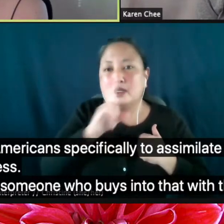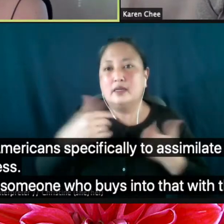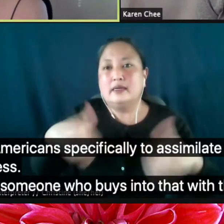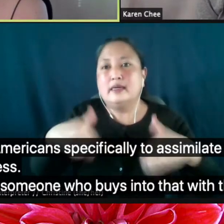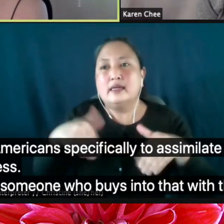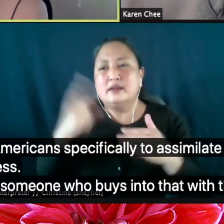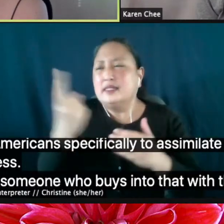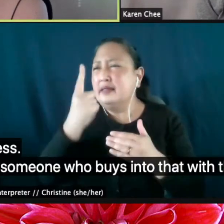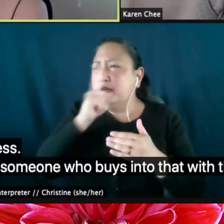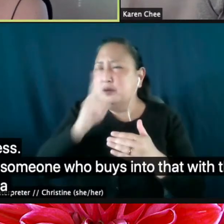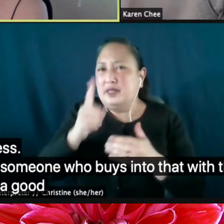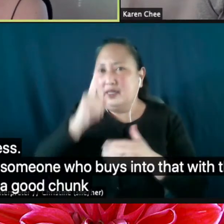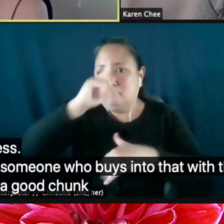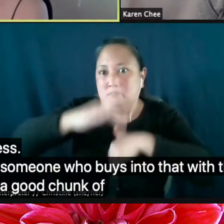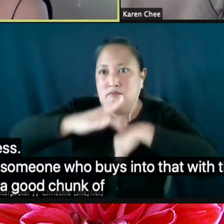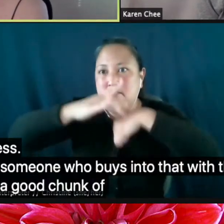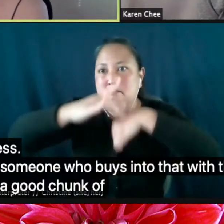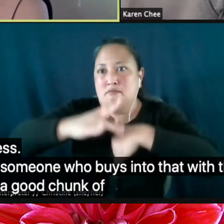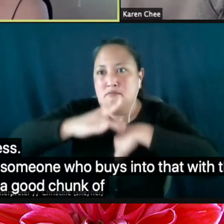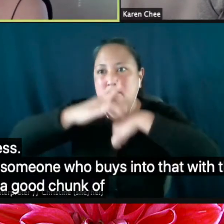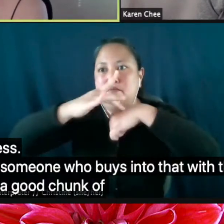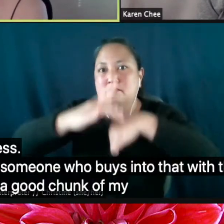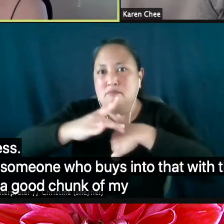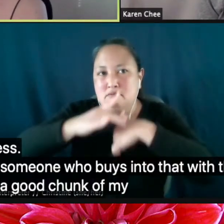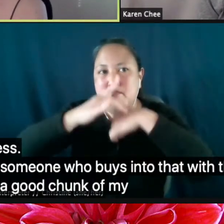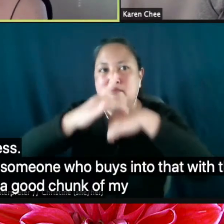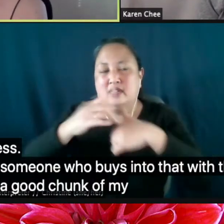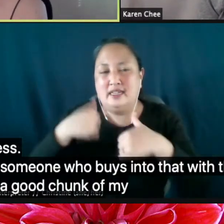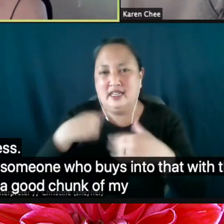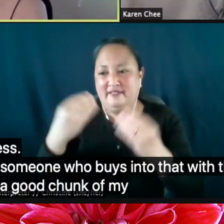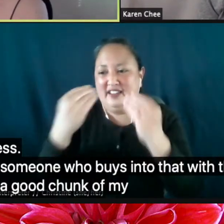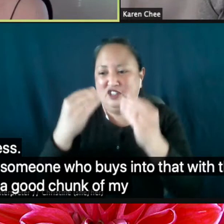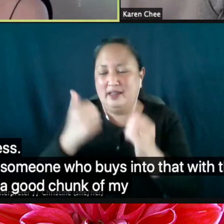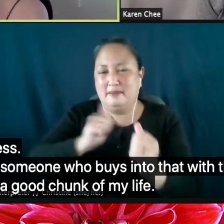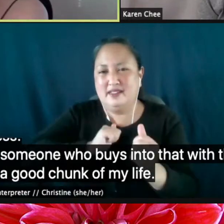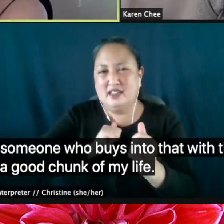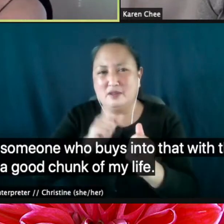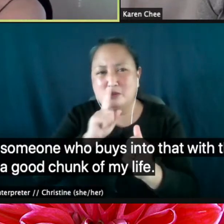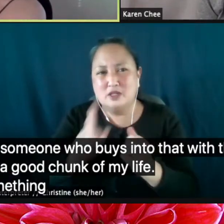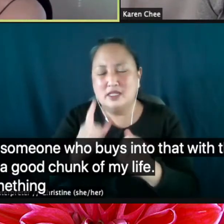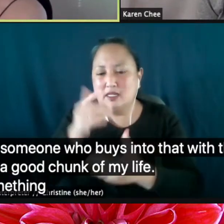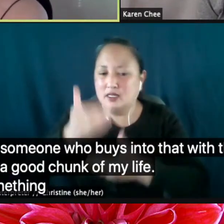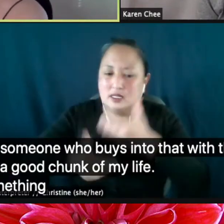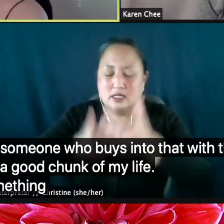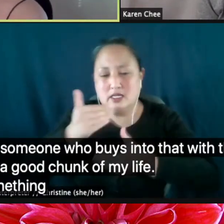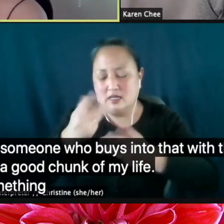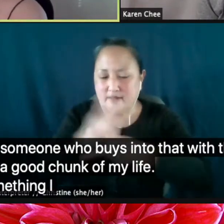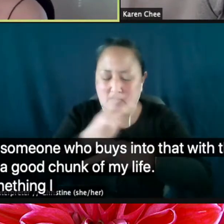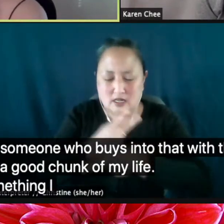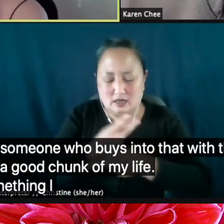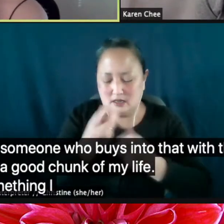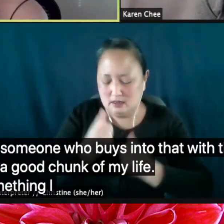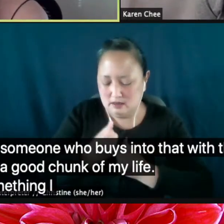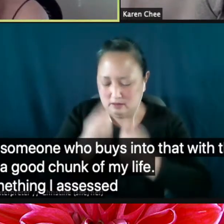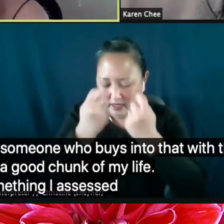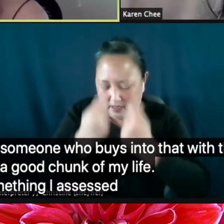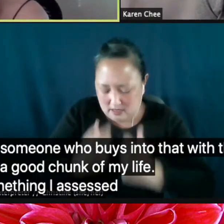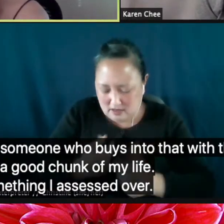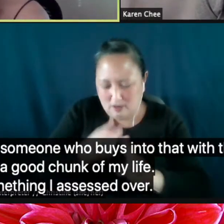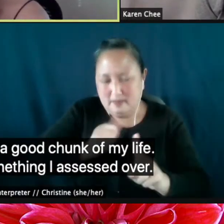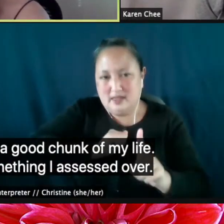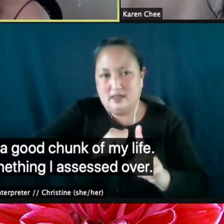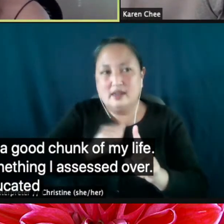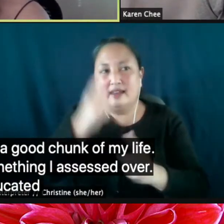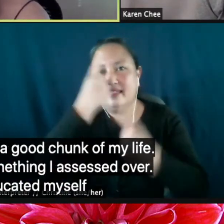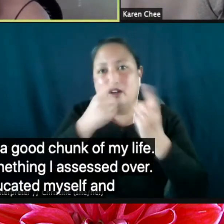something I've sort of like obsessed over. And as I've educated myself and sort of gotten over that in myself, like I think a lot